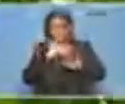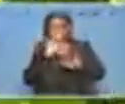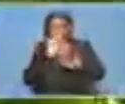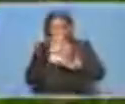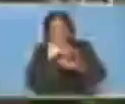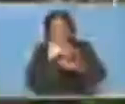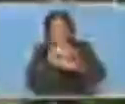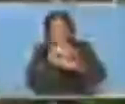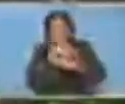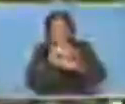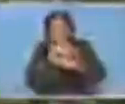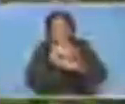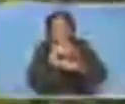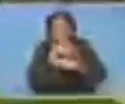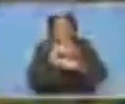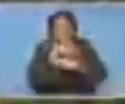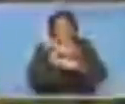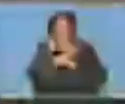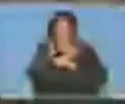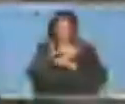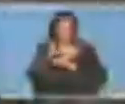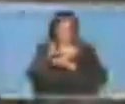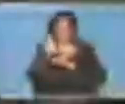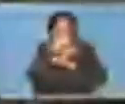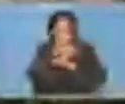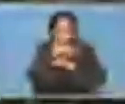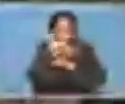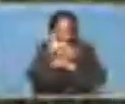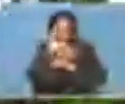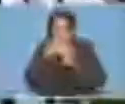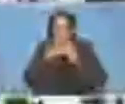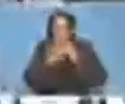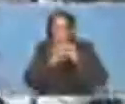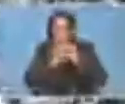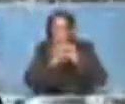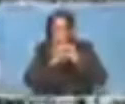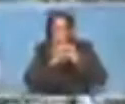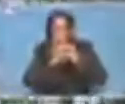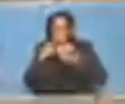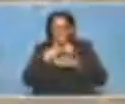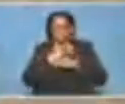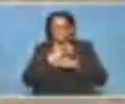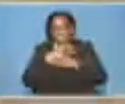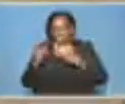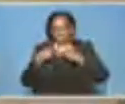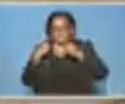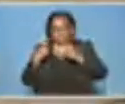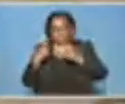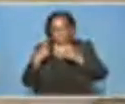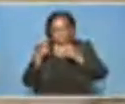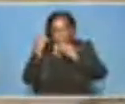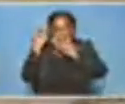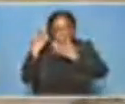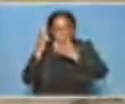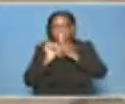habitat and ecosystem in and around Paradise Island. And then, in addition, we've released our environmental pillars as